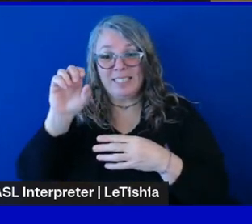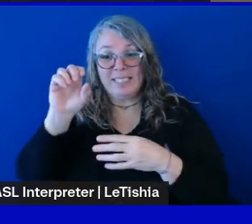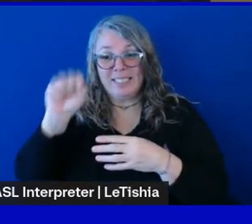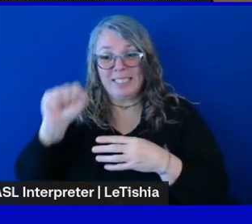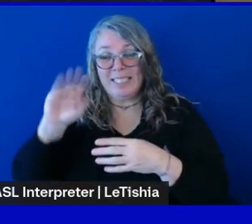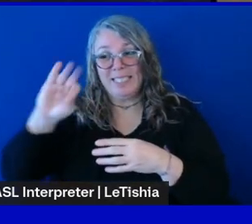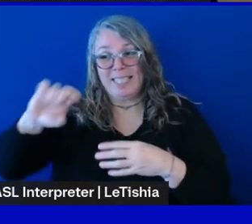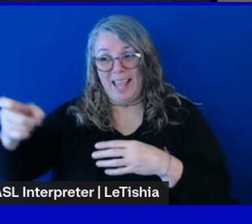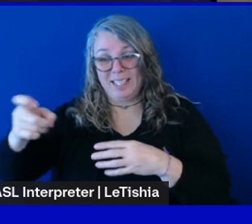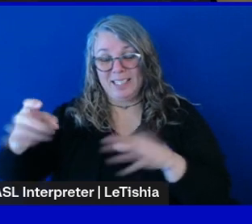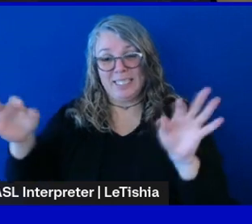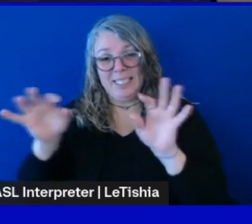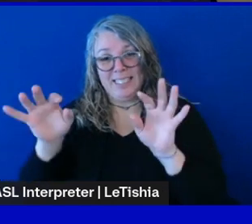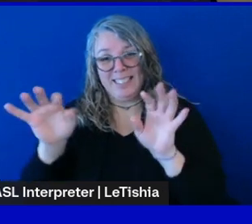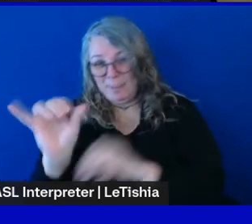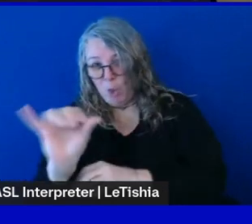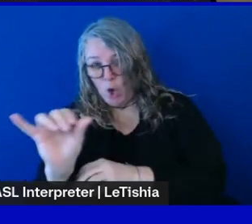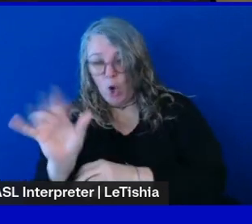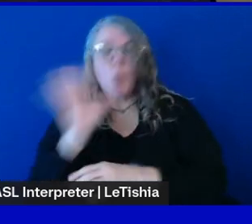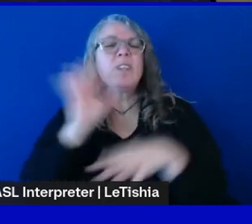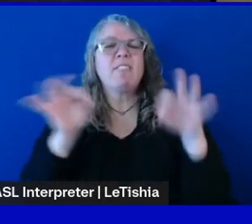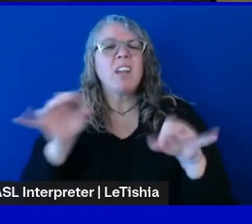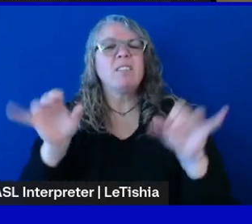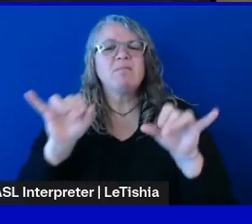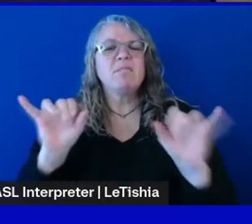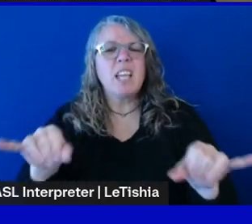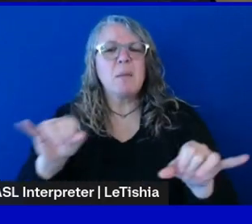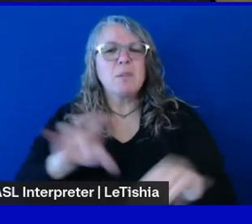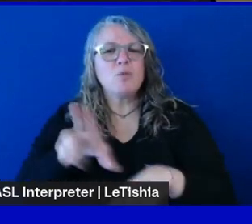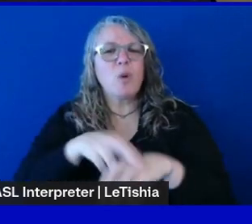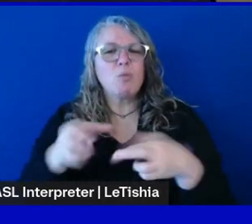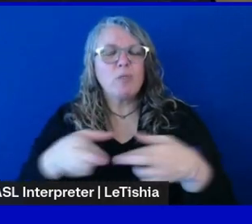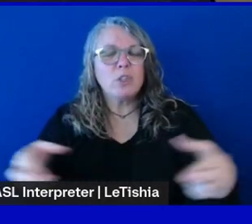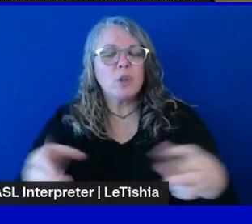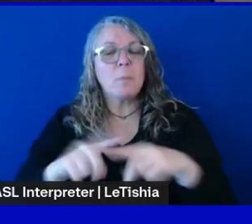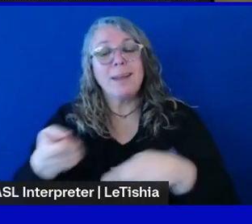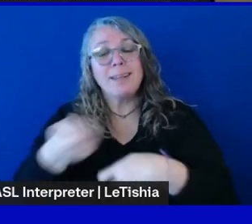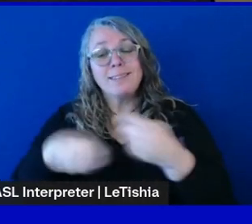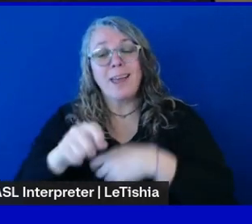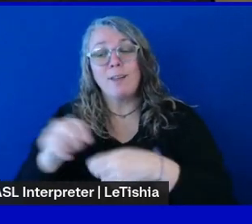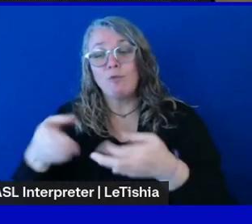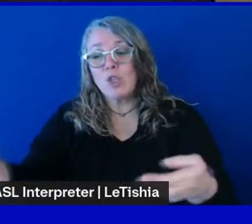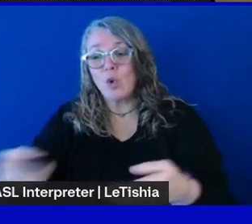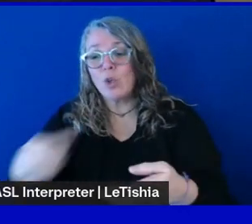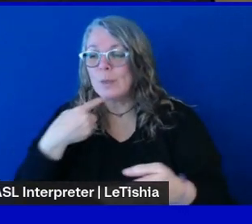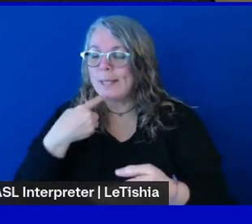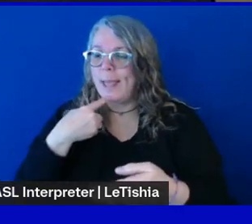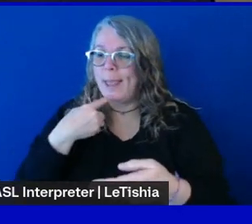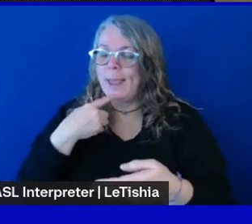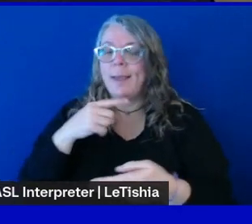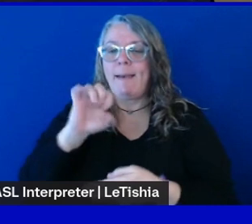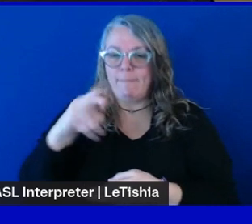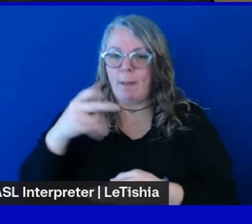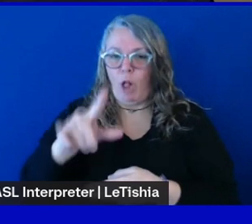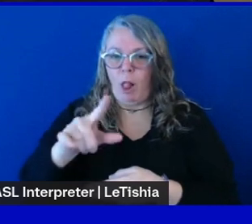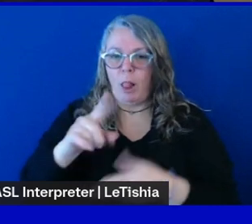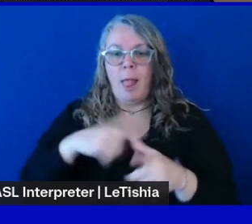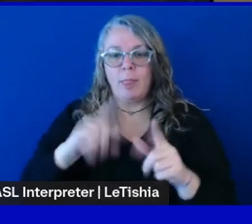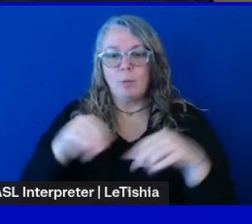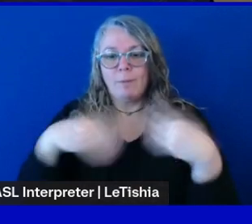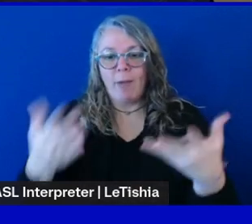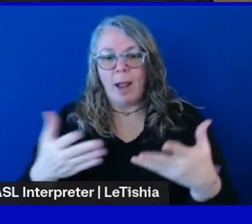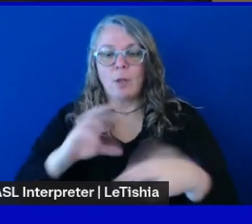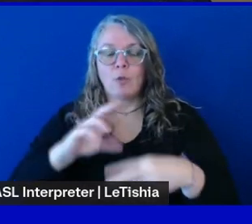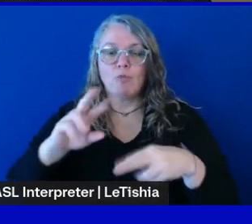So it's kind of defined in the same way as normal resource. You just, instead of resource, you say ephemeral. and then you provide the resource type and then the